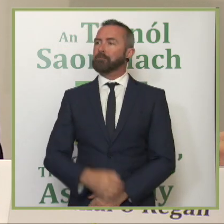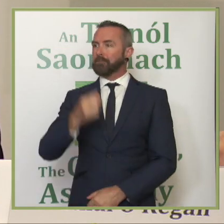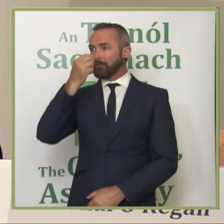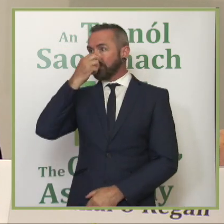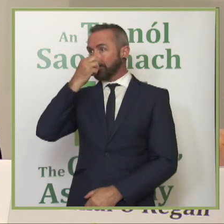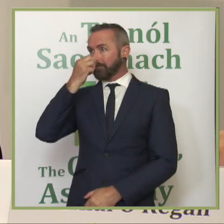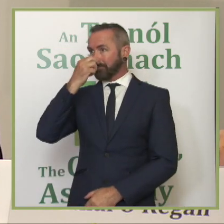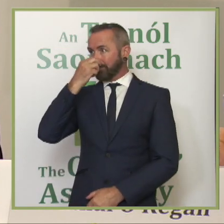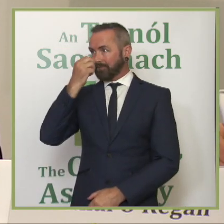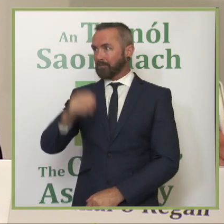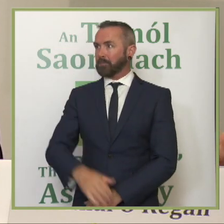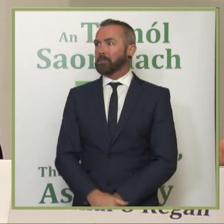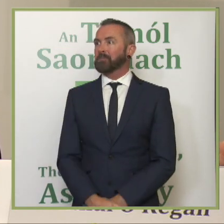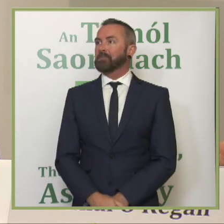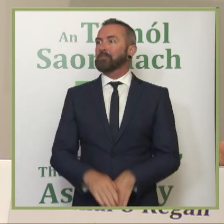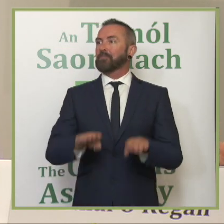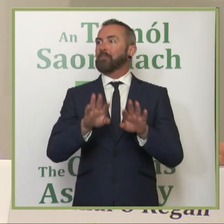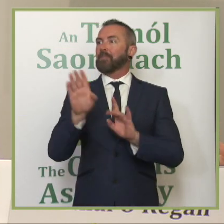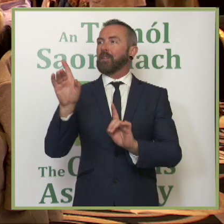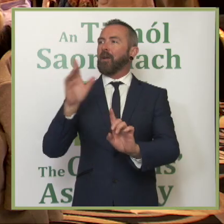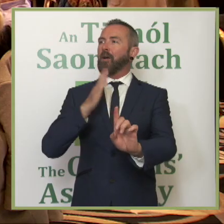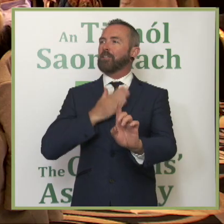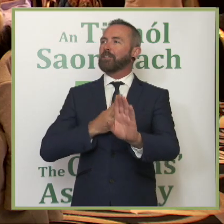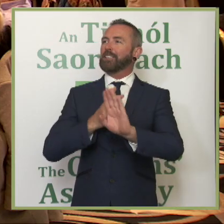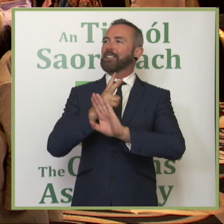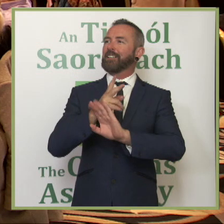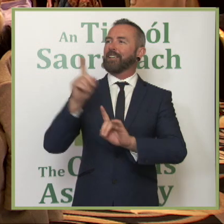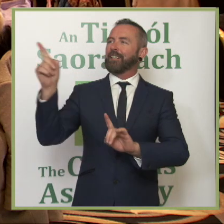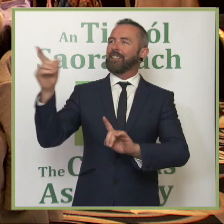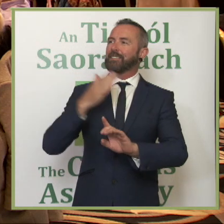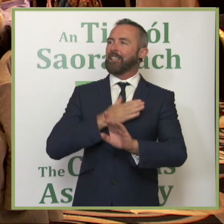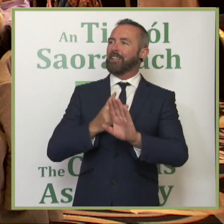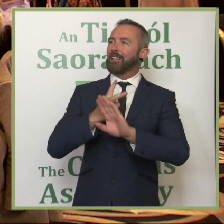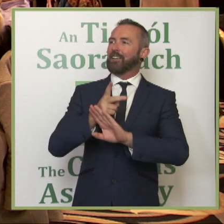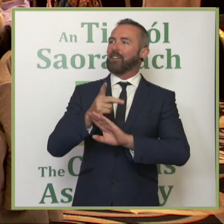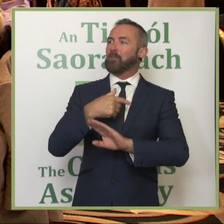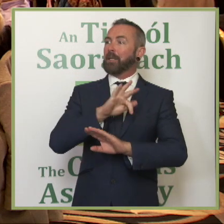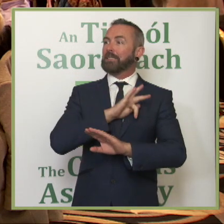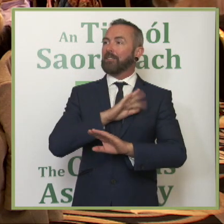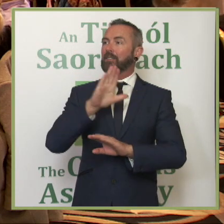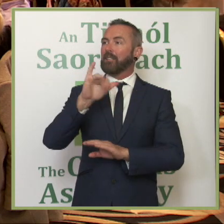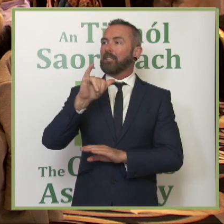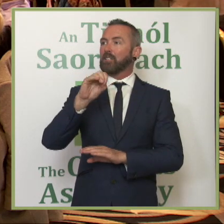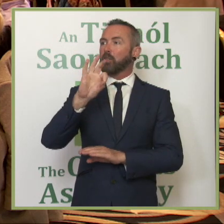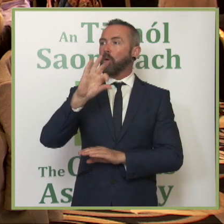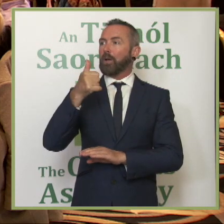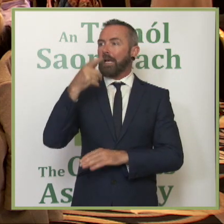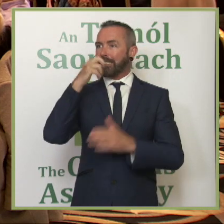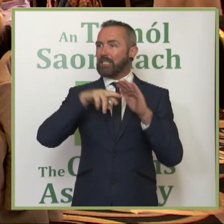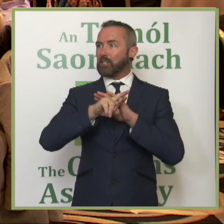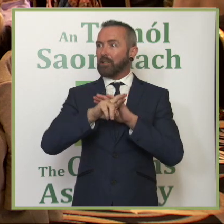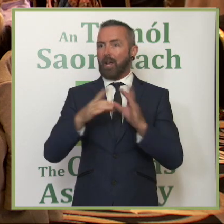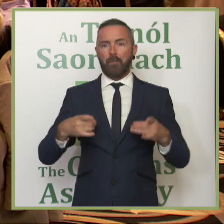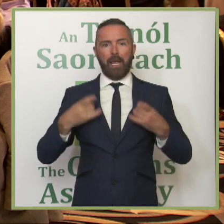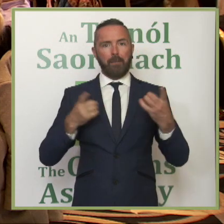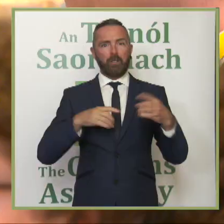Thank you very much. Table 6. Sorry, Paul, can I just add that I'm a yoga teacher, and for self-care I'd be happy to do a